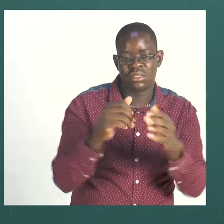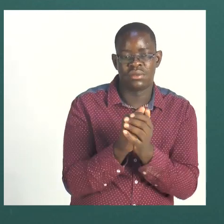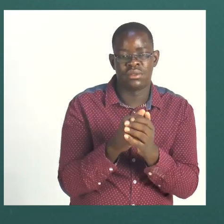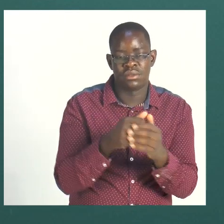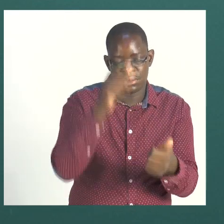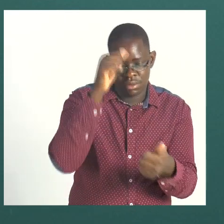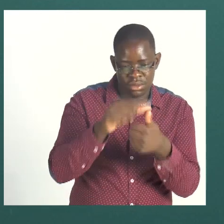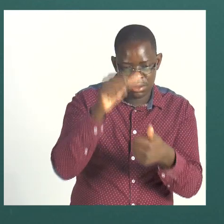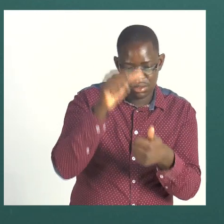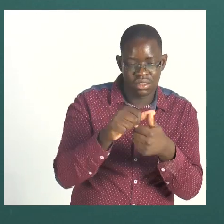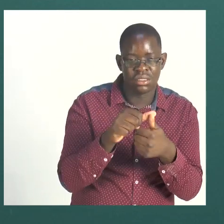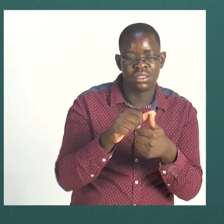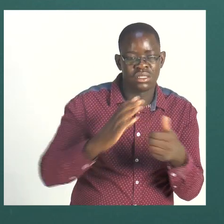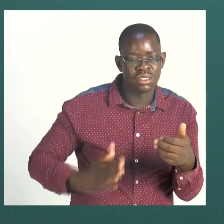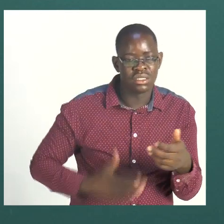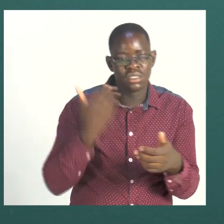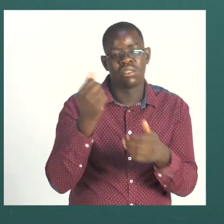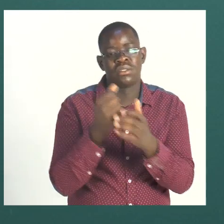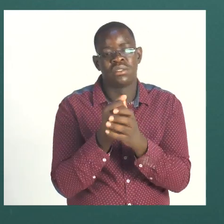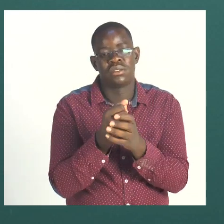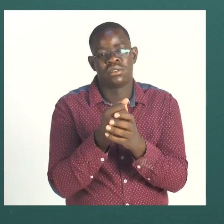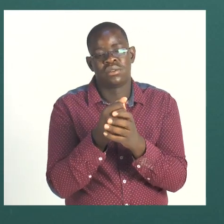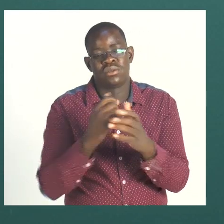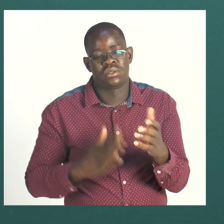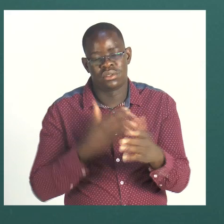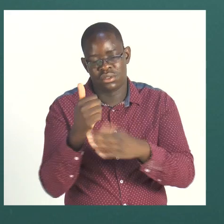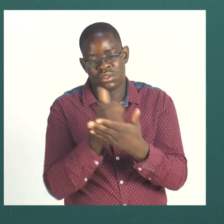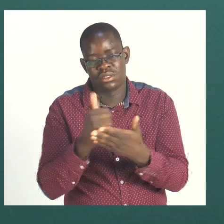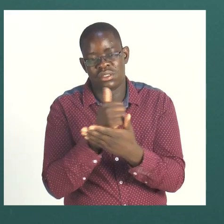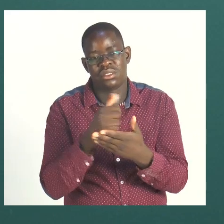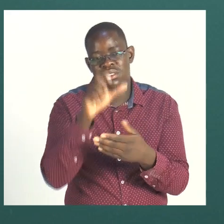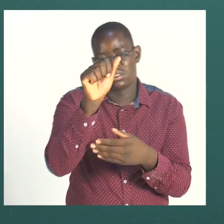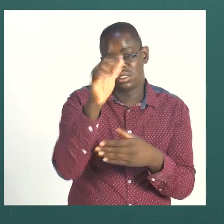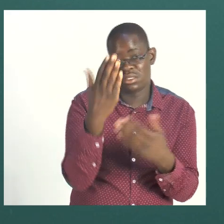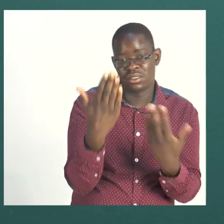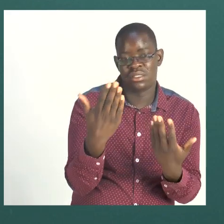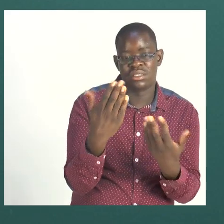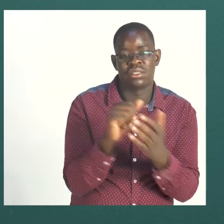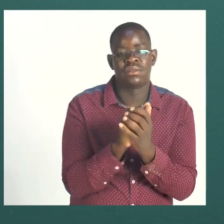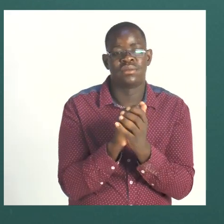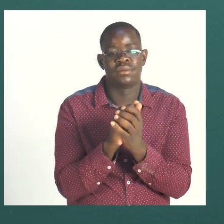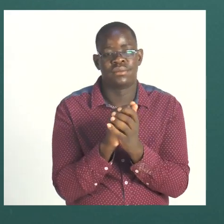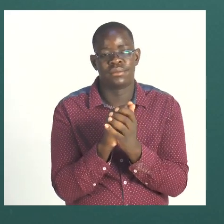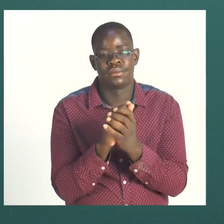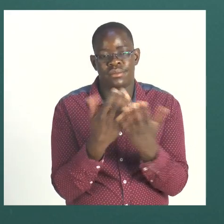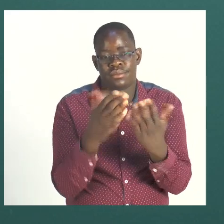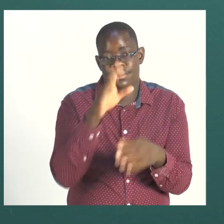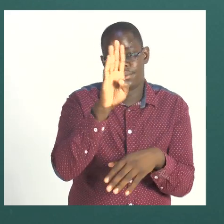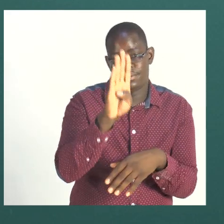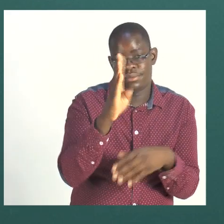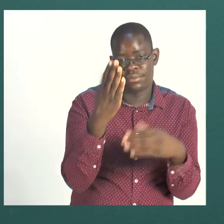Remember, we want a land reclamation method. Is it A, fertilizing,